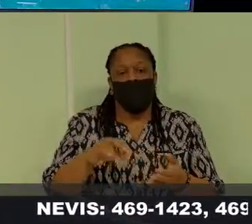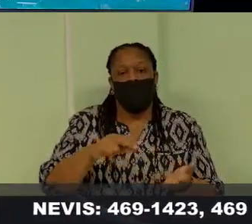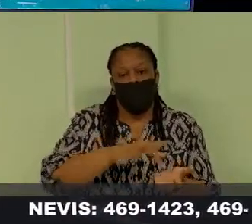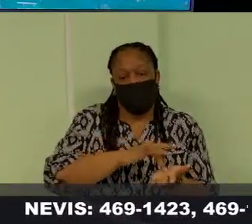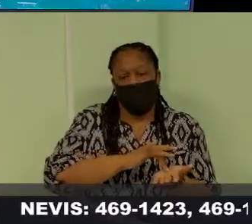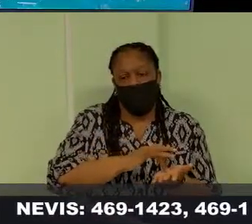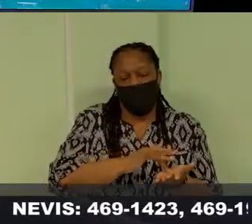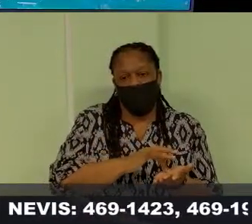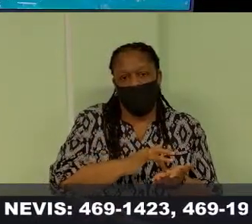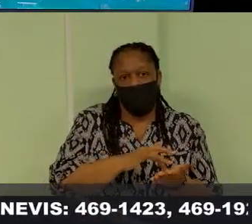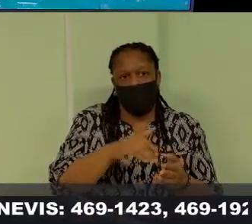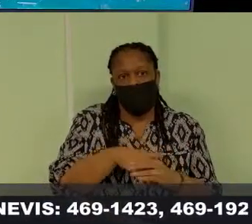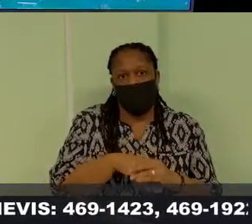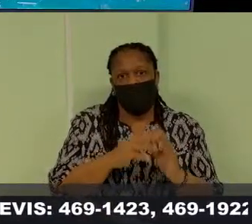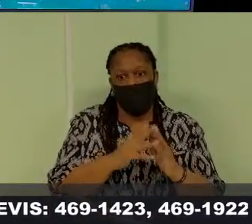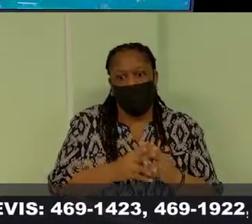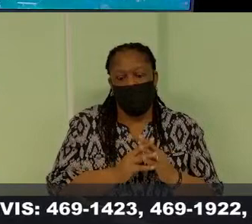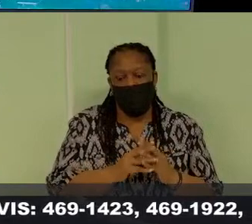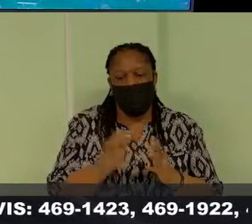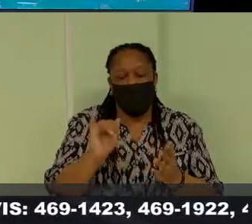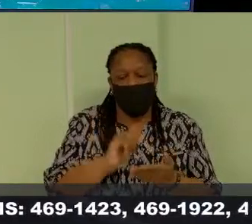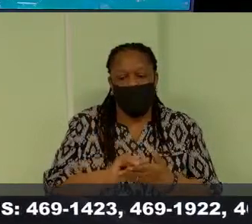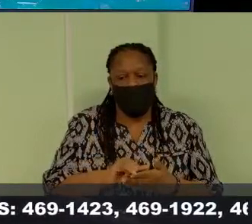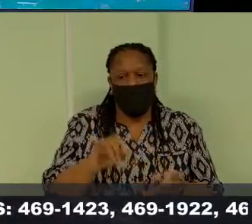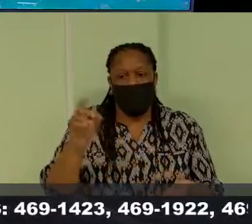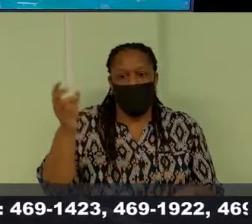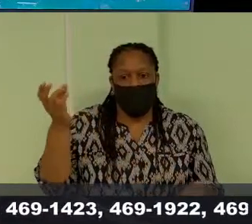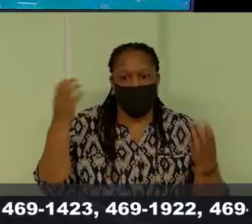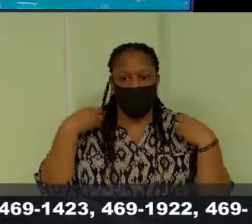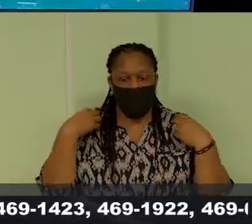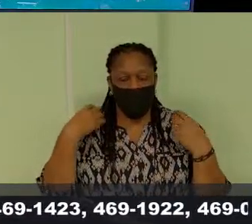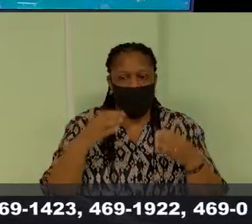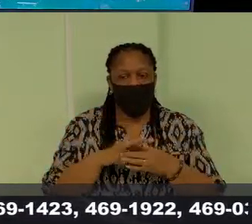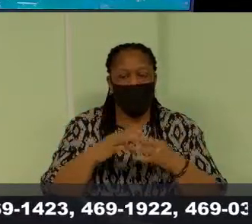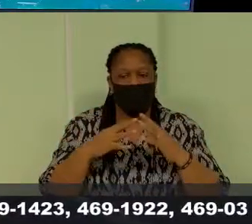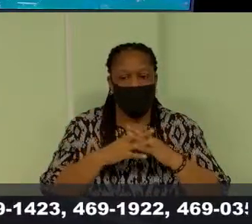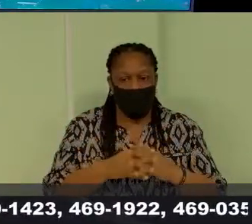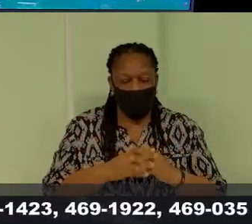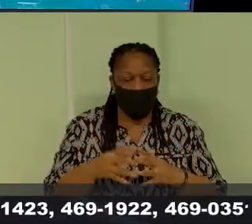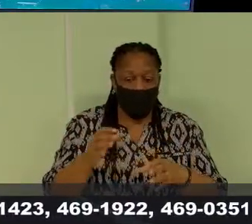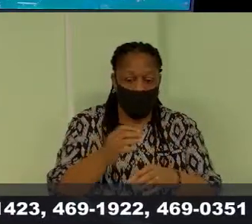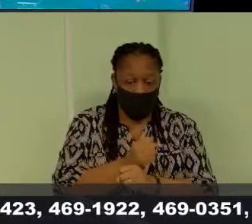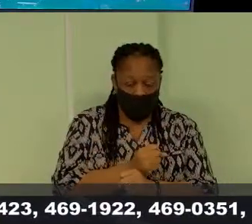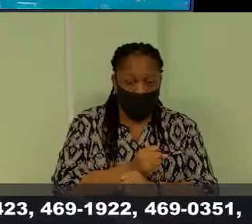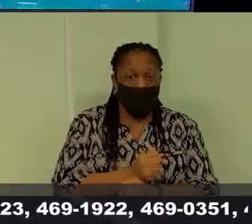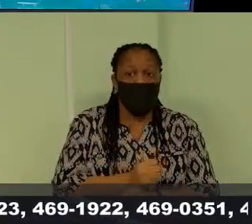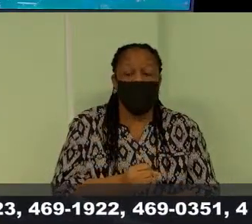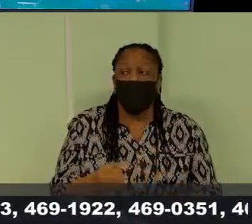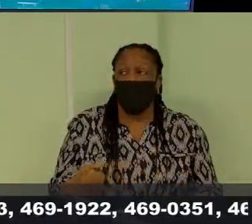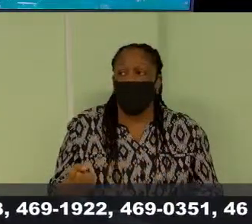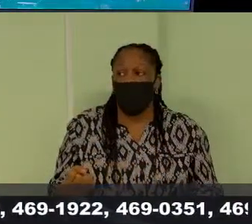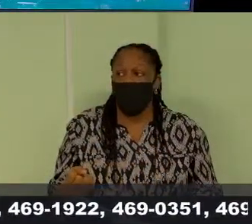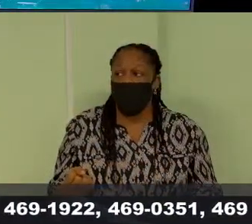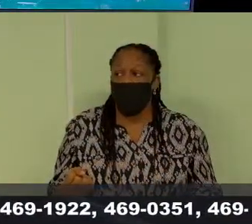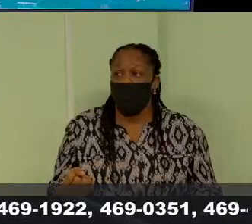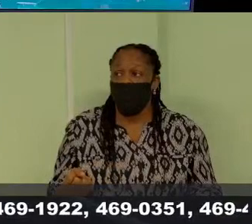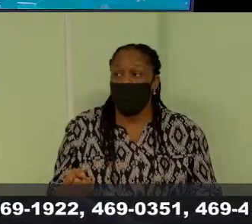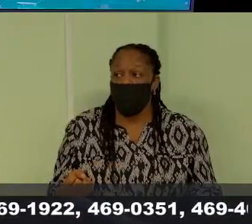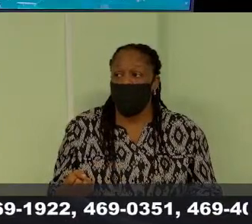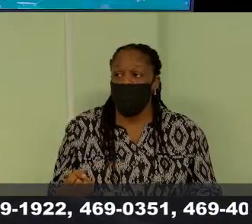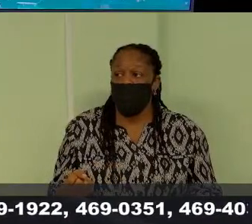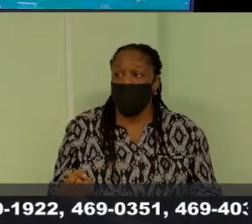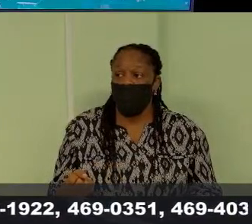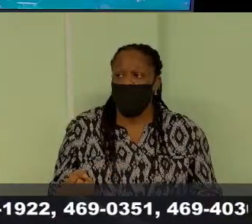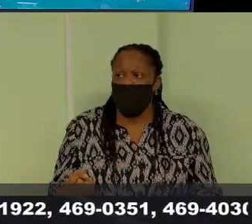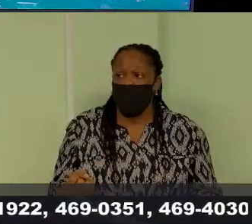been voiced in the news. So this antibody cocktail is made up of laboratory